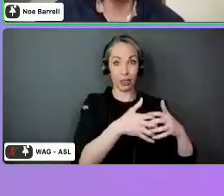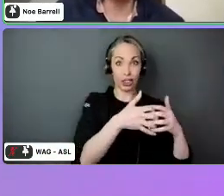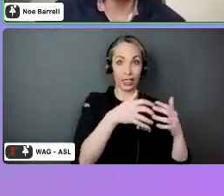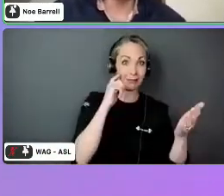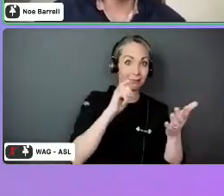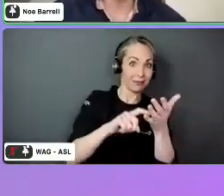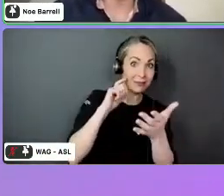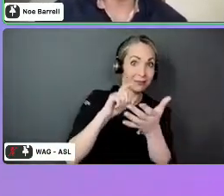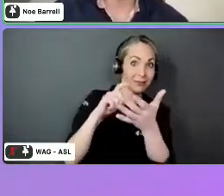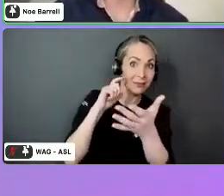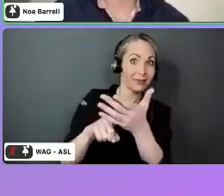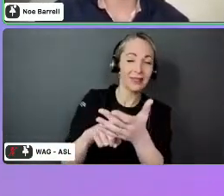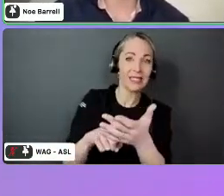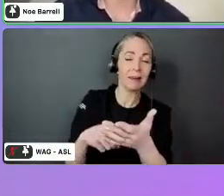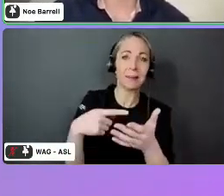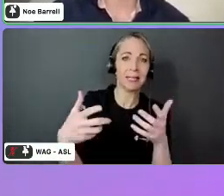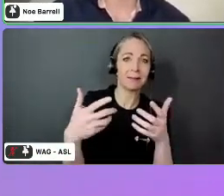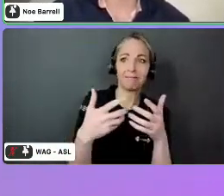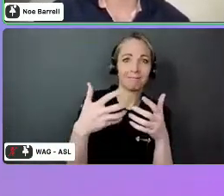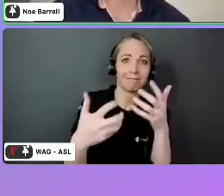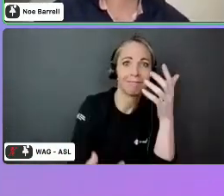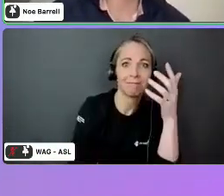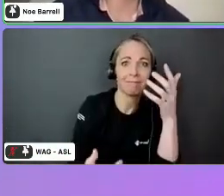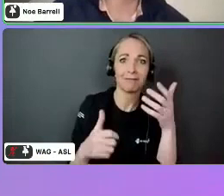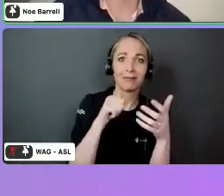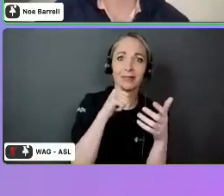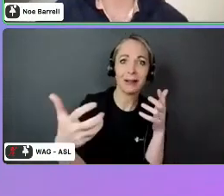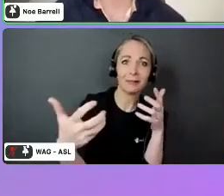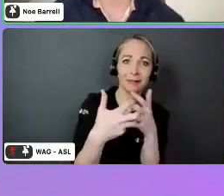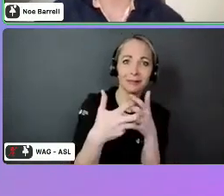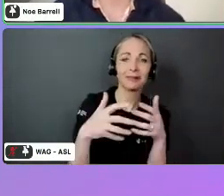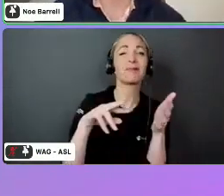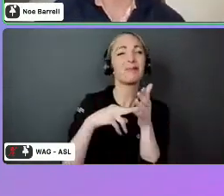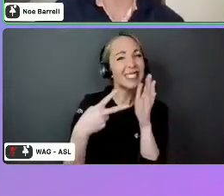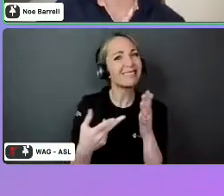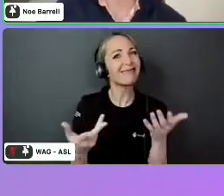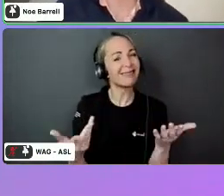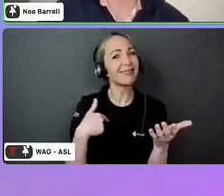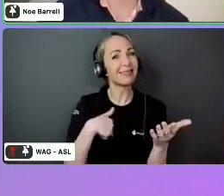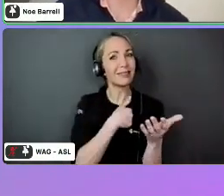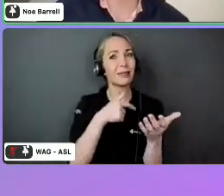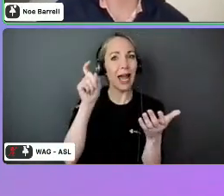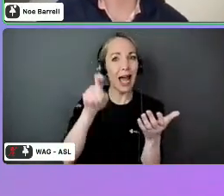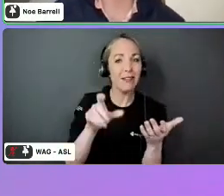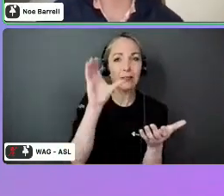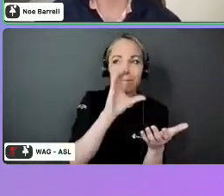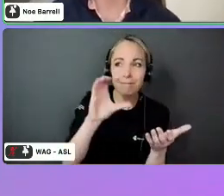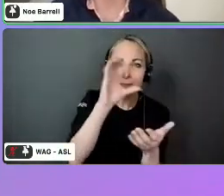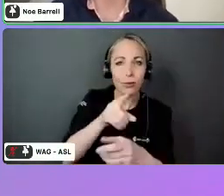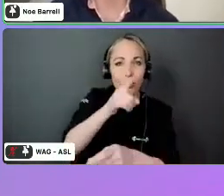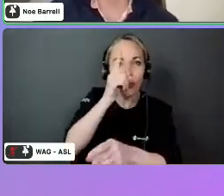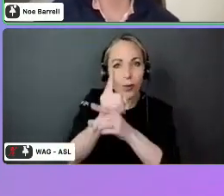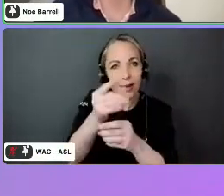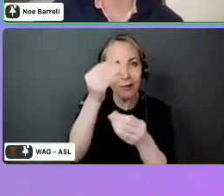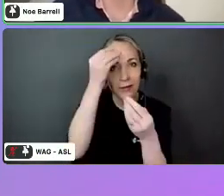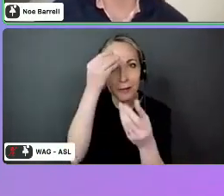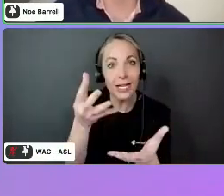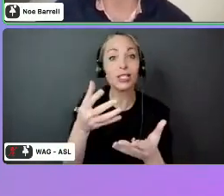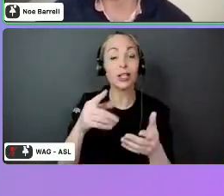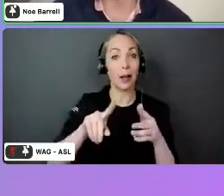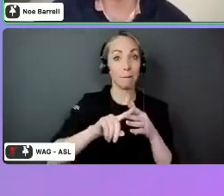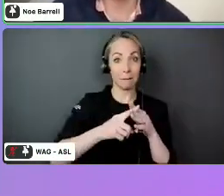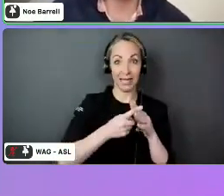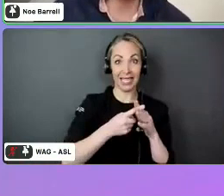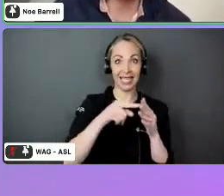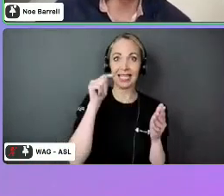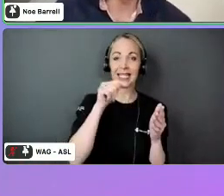data. And we also need to ensure that the data is labeled manually by humans that are trained in user